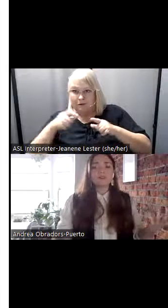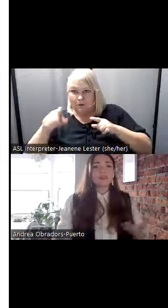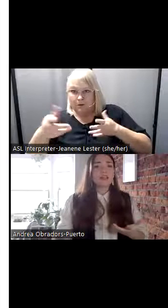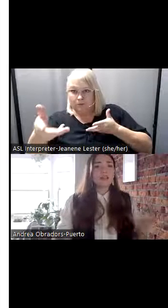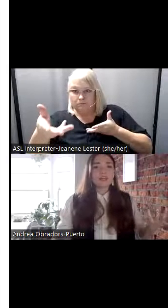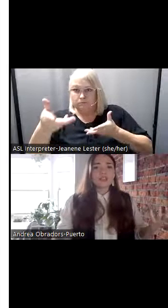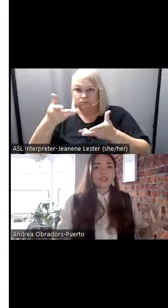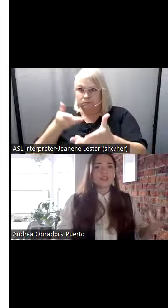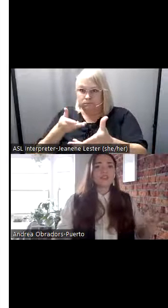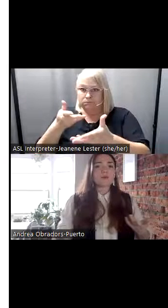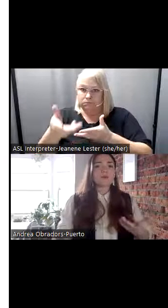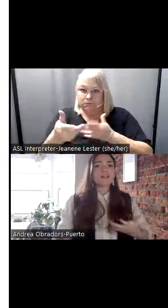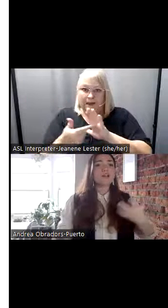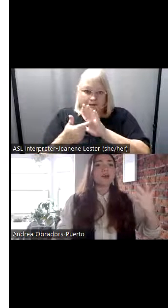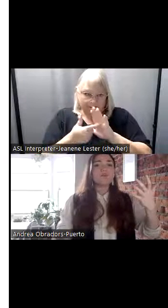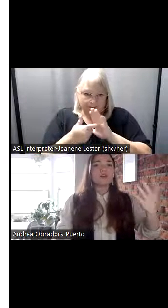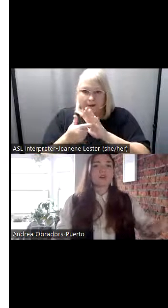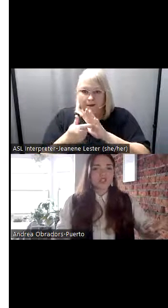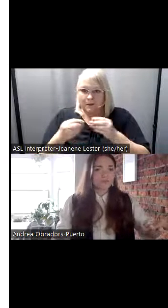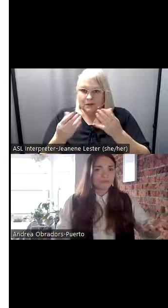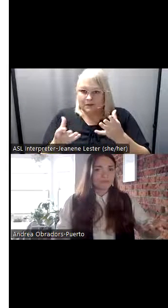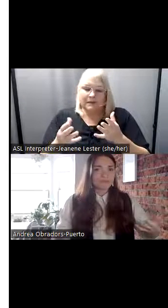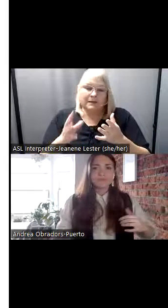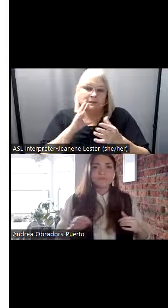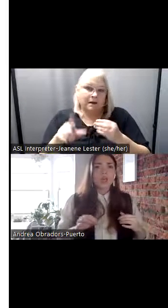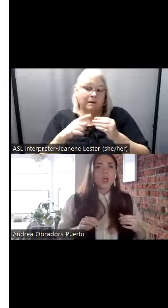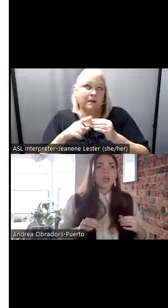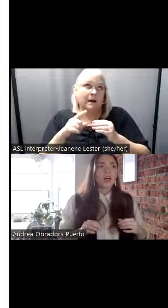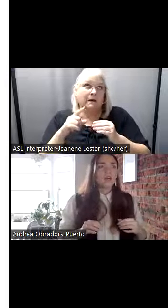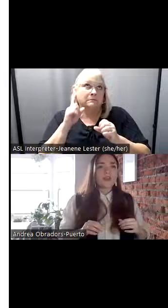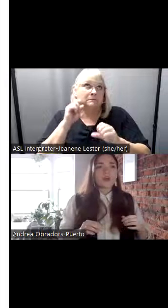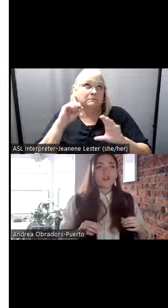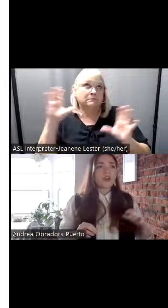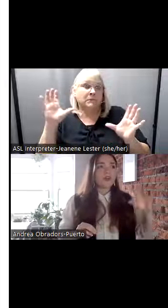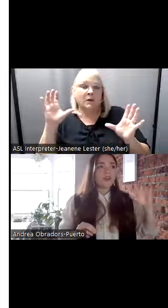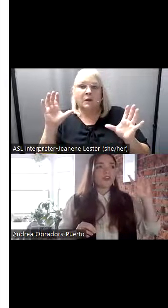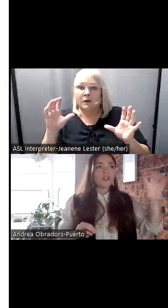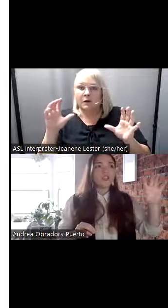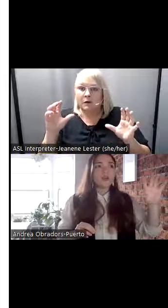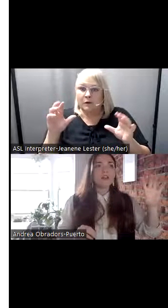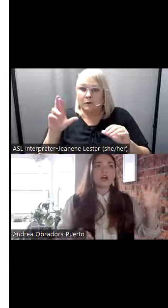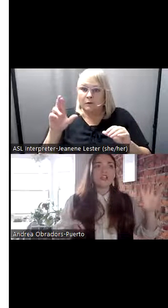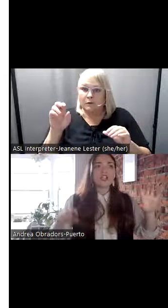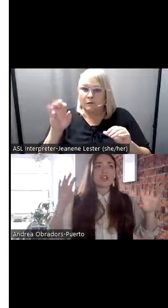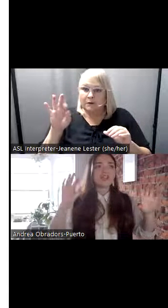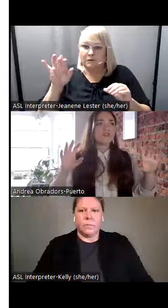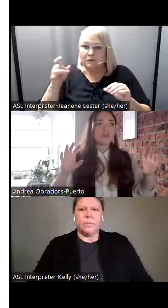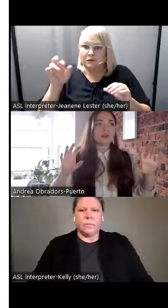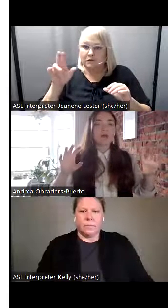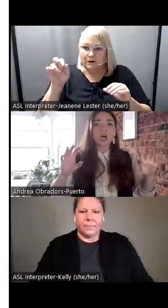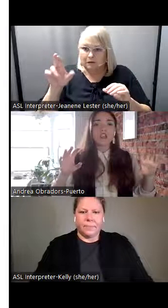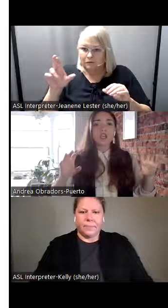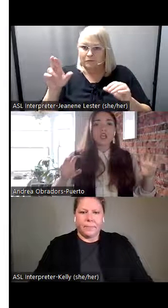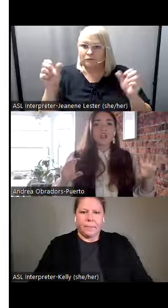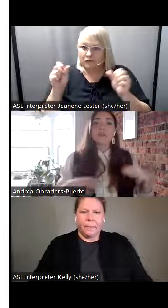example that I'm going to present to you is, for example, let's talk about a fridge. And that's why I have here goods dominant logic and service